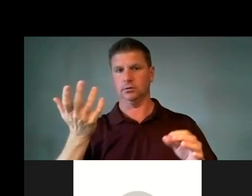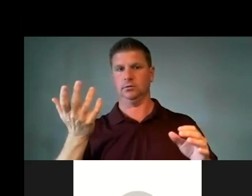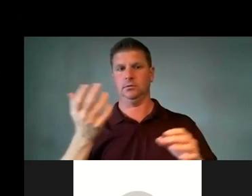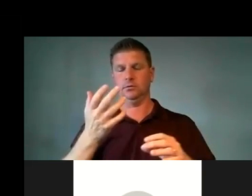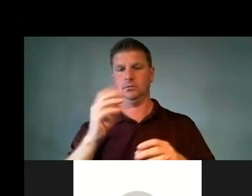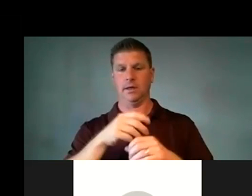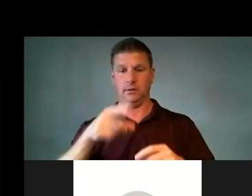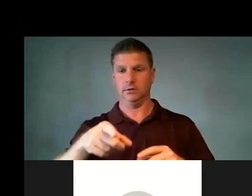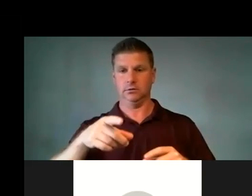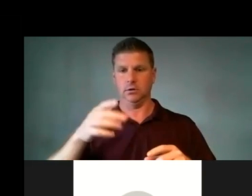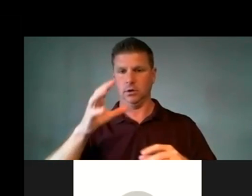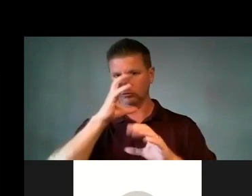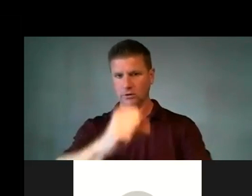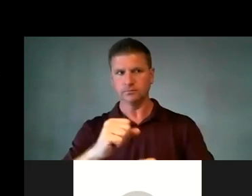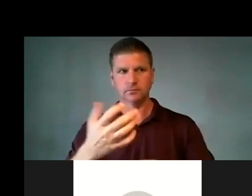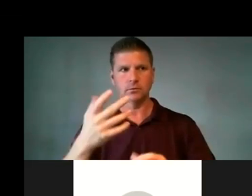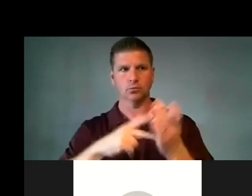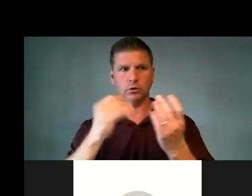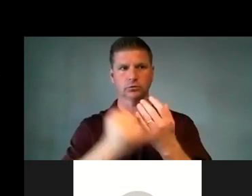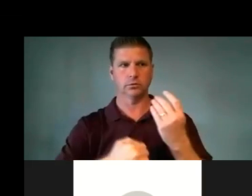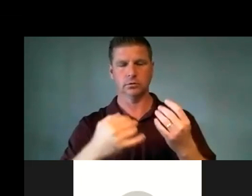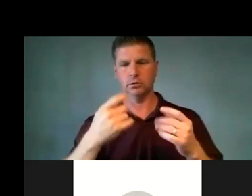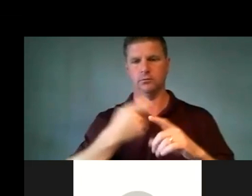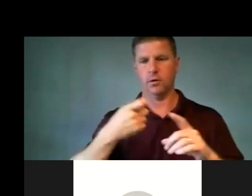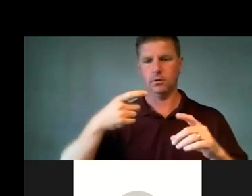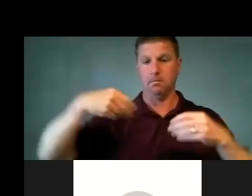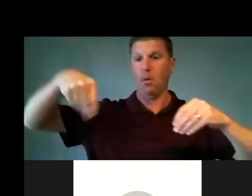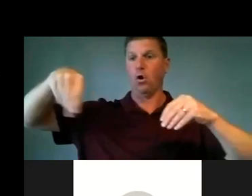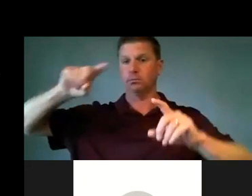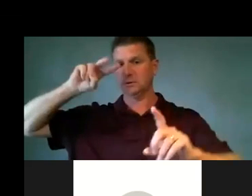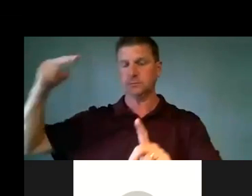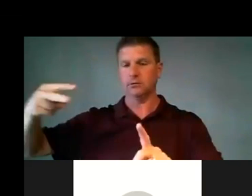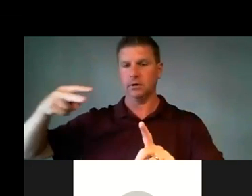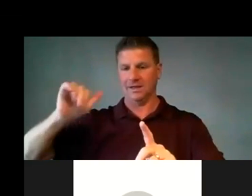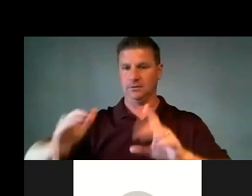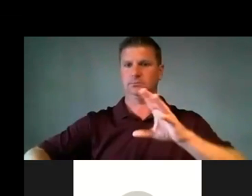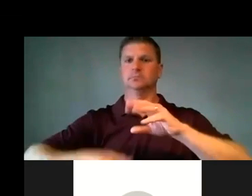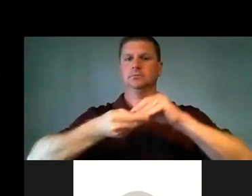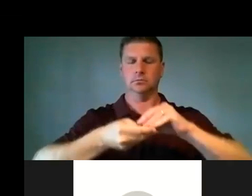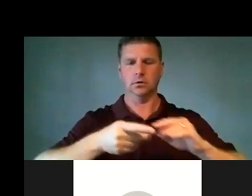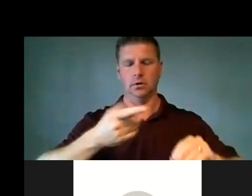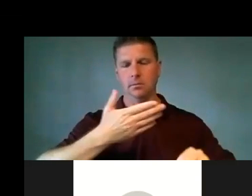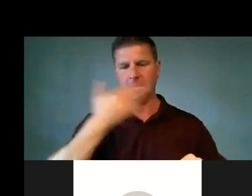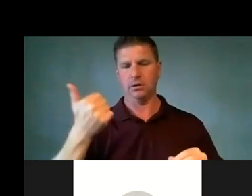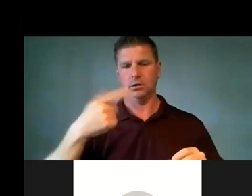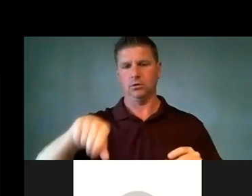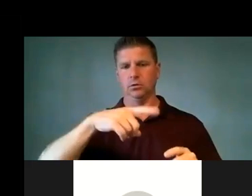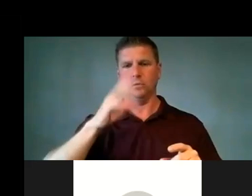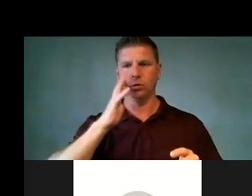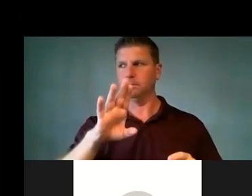this thing an attractive project from a market perspective that can subsidize these, the better off we're going to be.